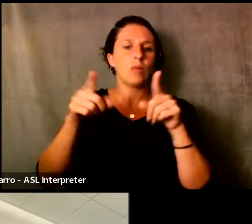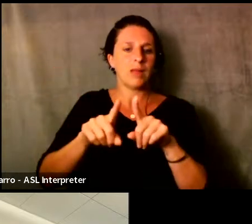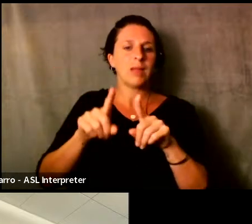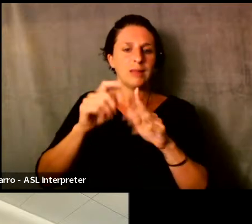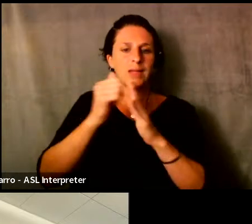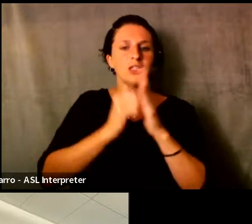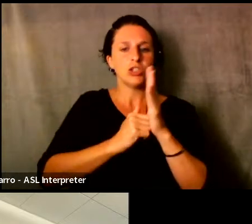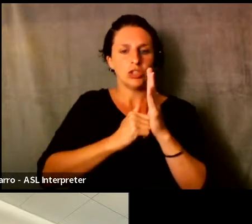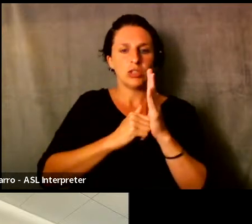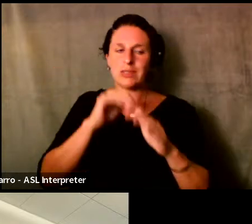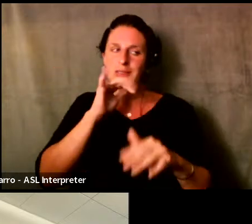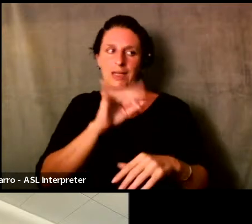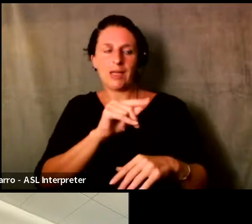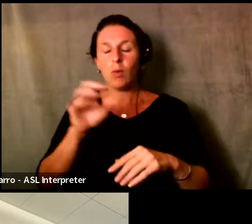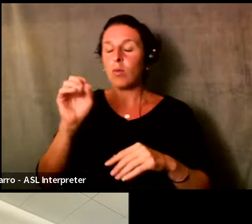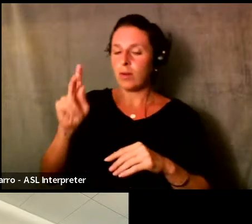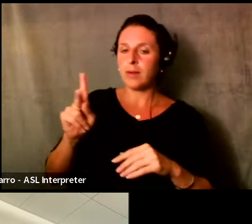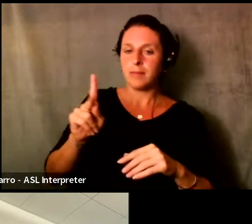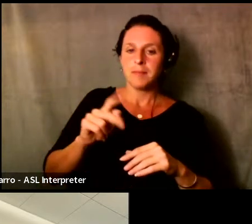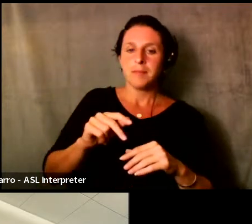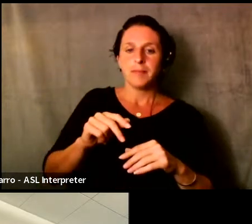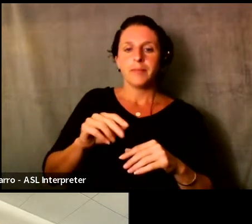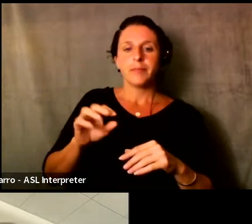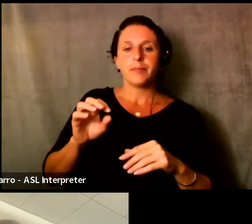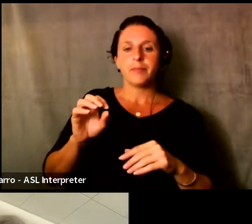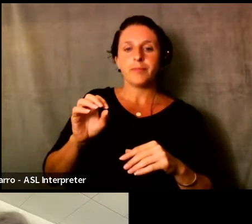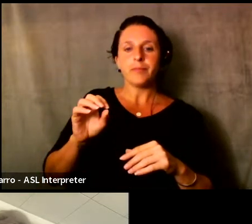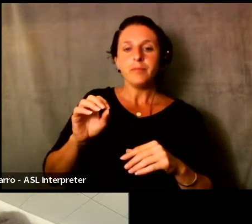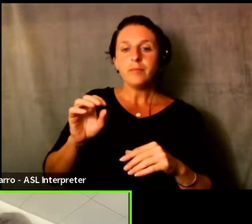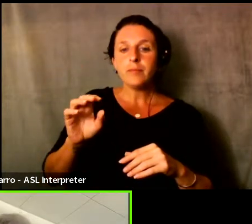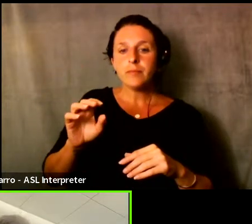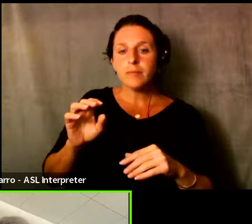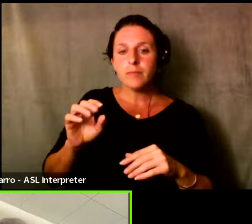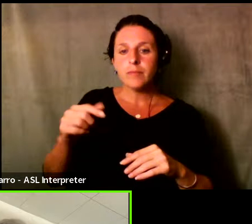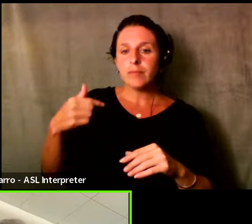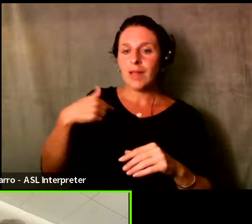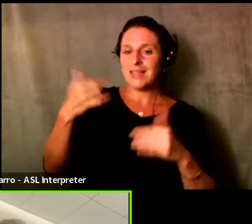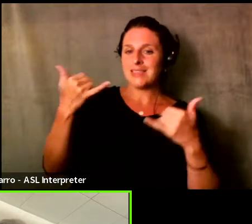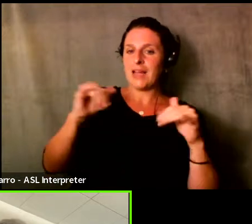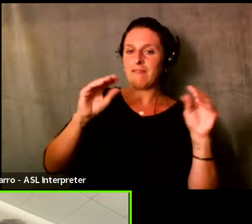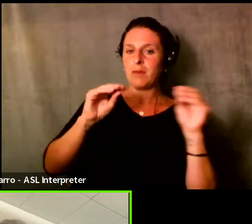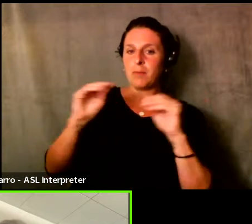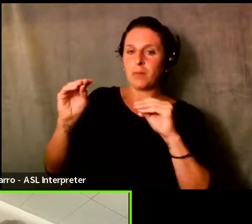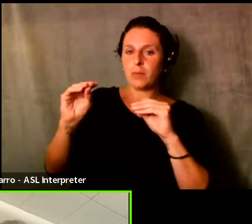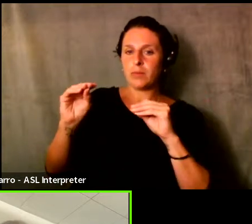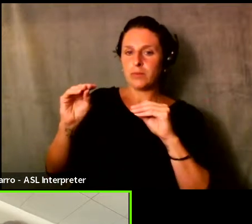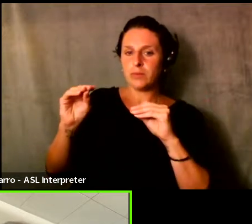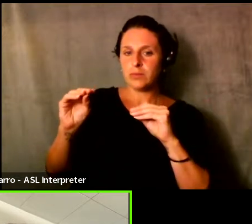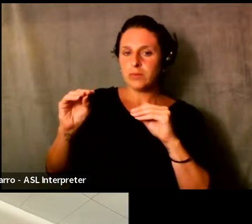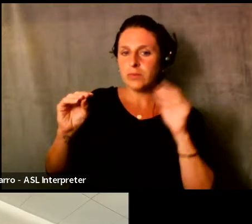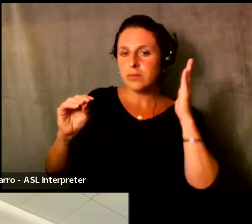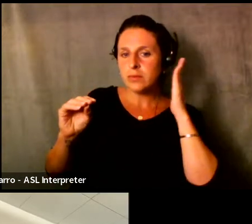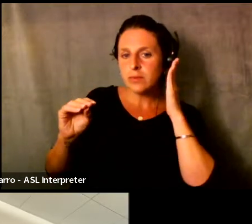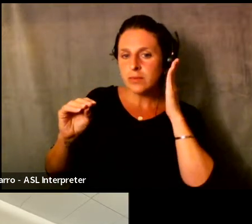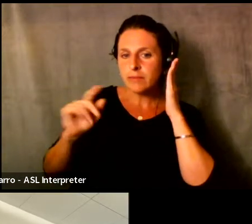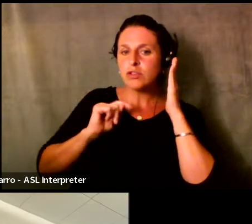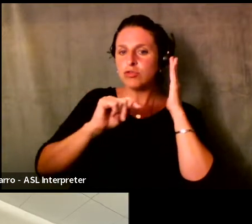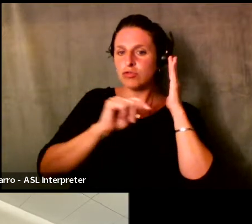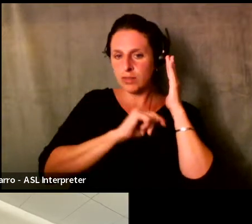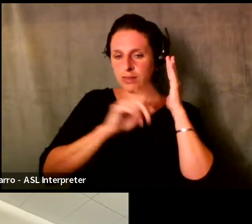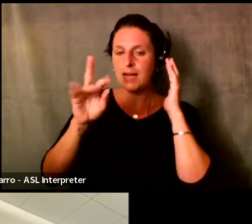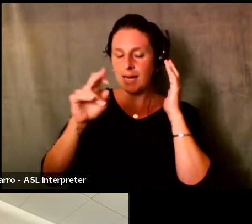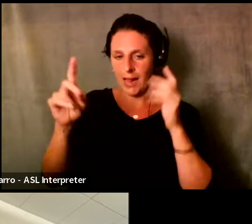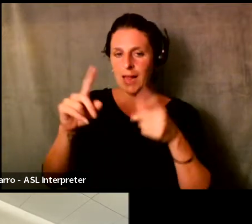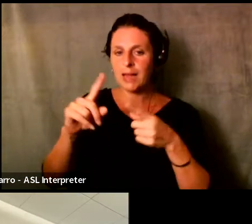great. Okay, let's I see. still have a motion and. Thank you. We have a motion by trustee Land. We